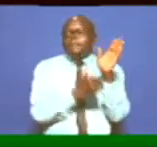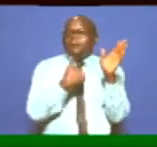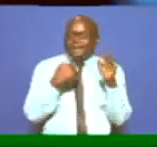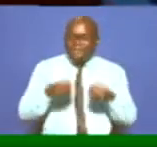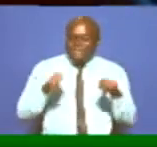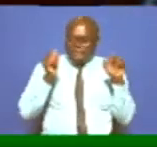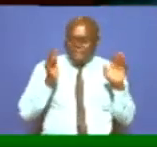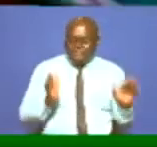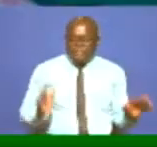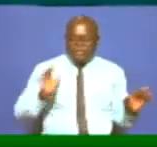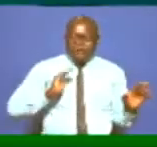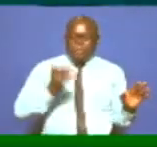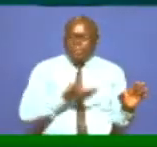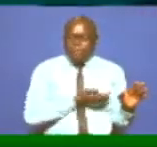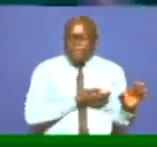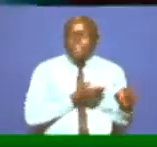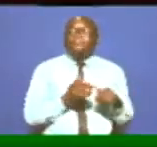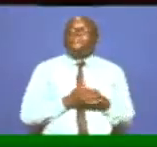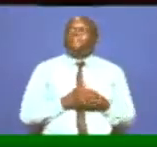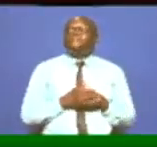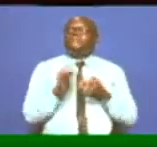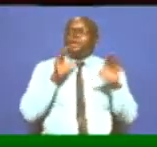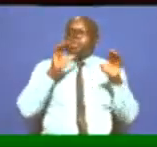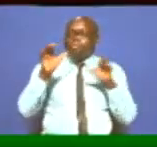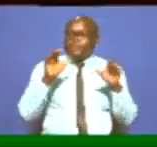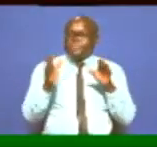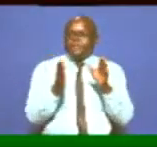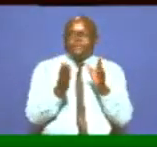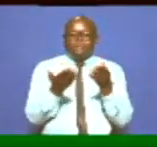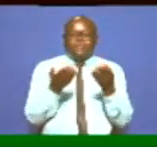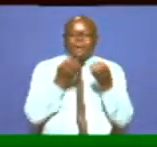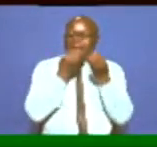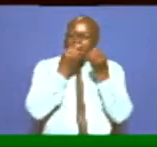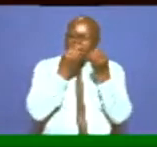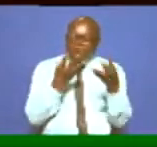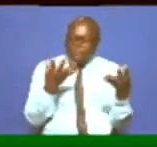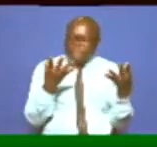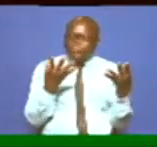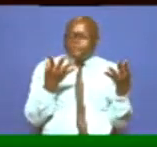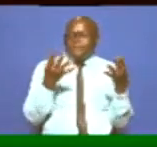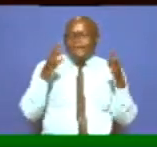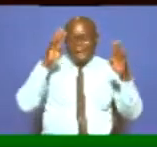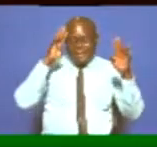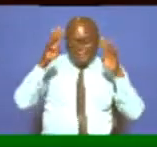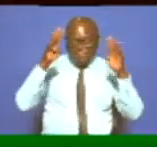the Departmental Committee on Communication, Information and Innovation.